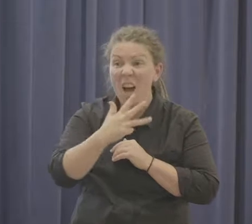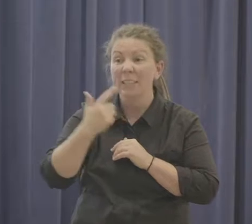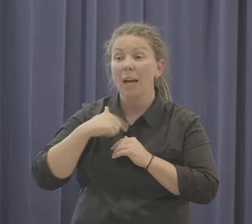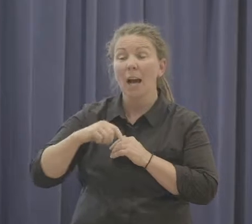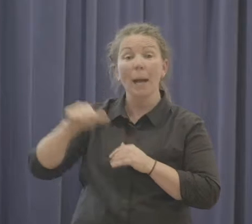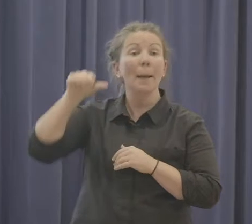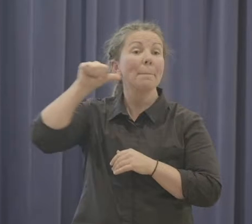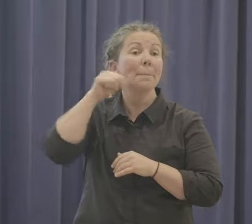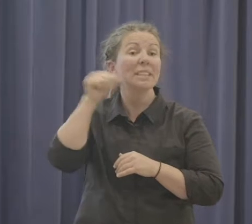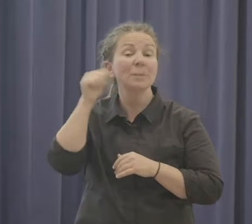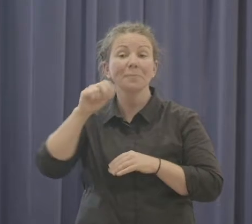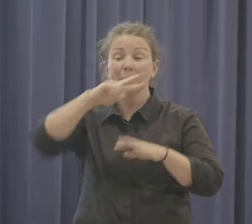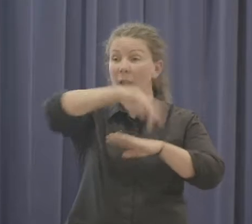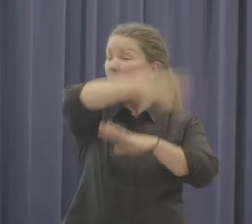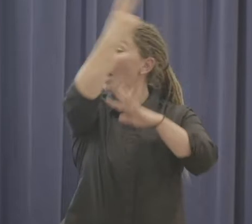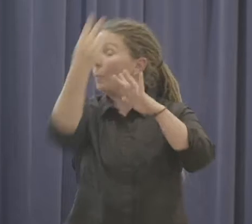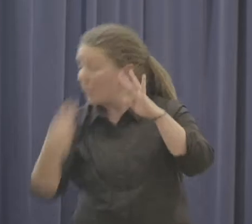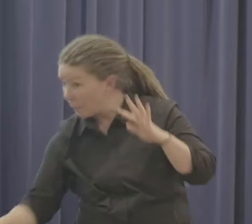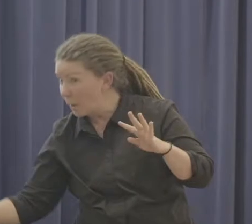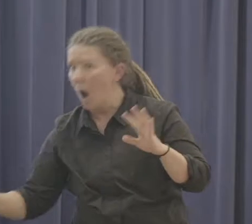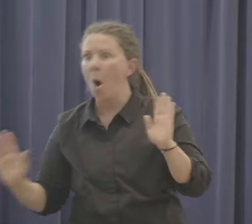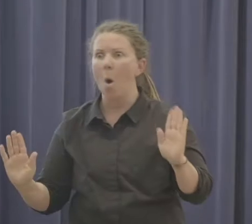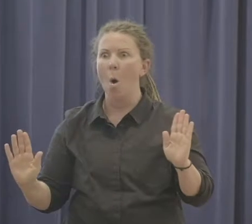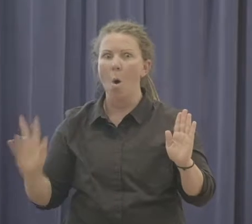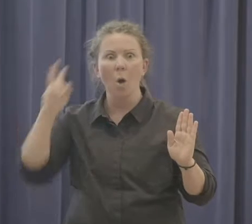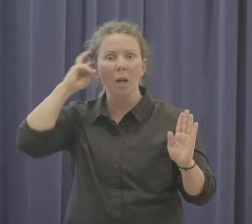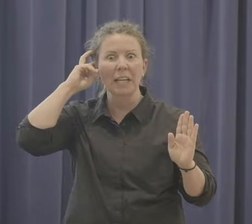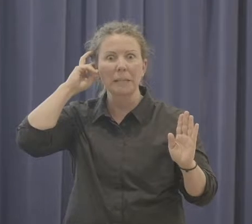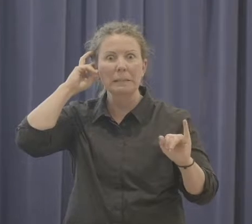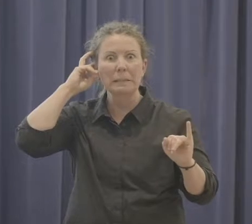cochlear on and didn't realize until the batteries died. But it was fine anyway.